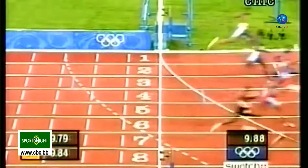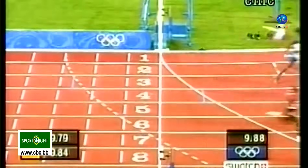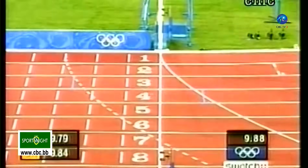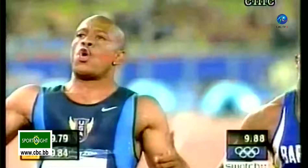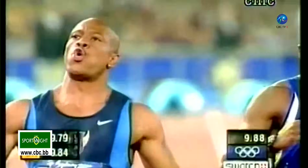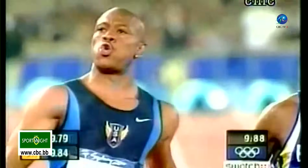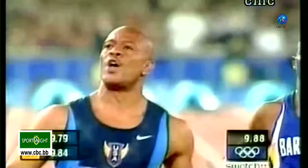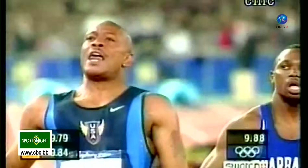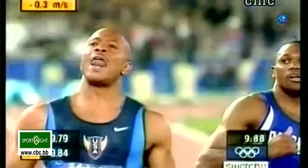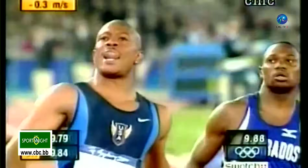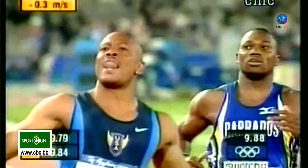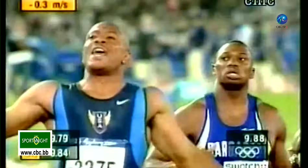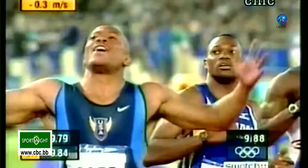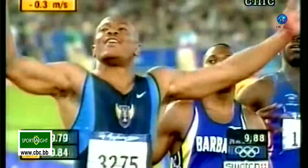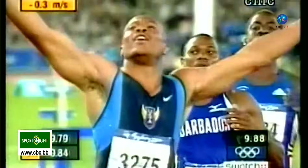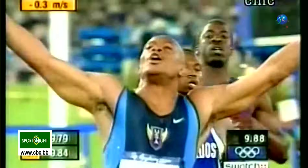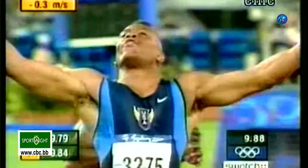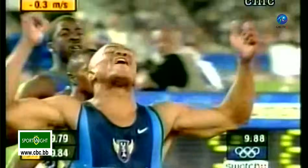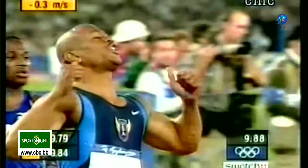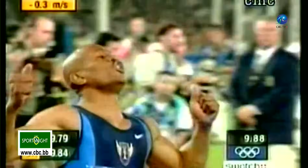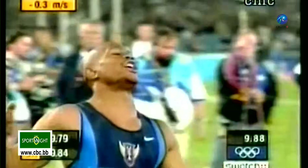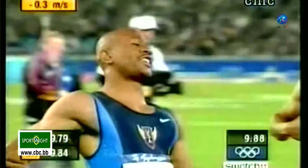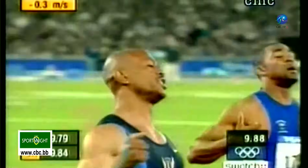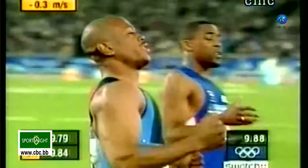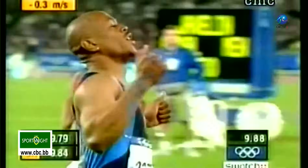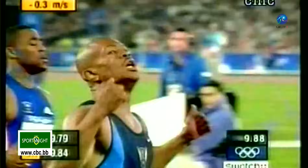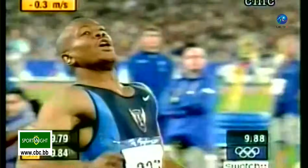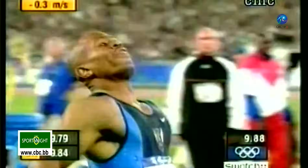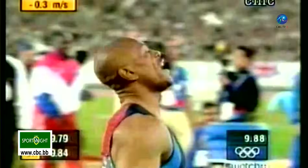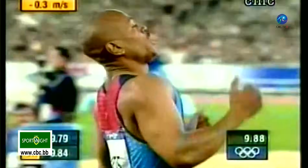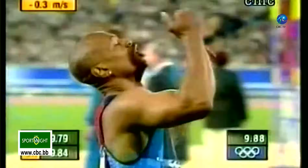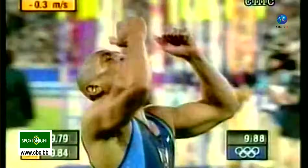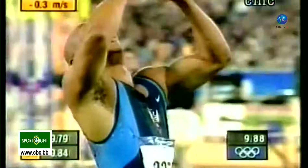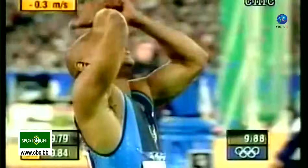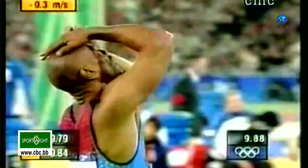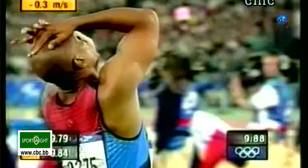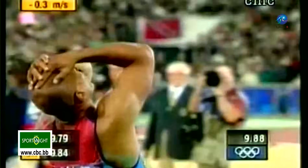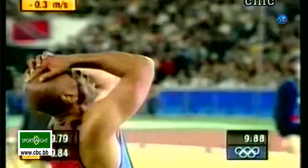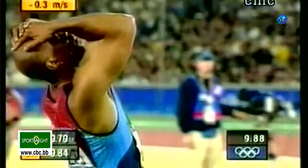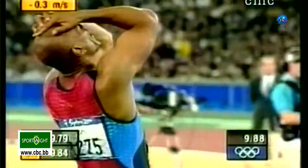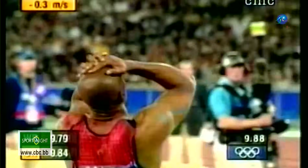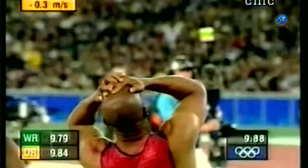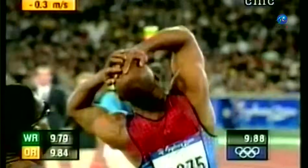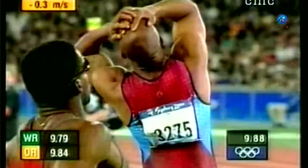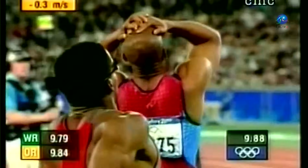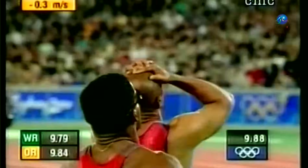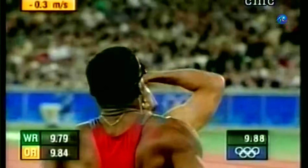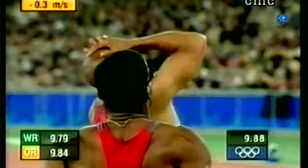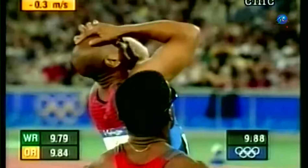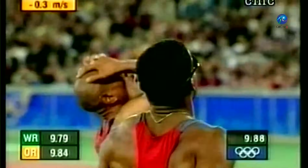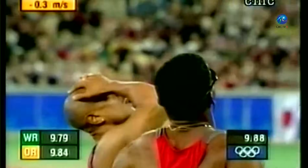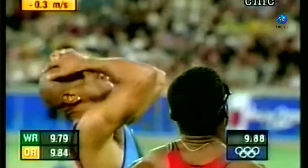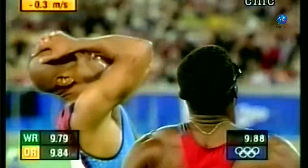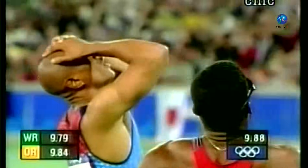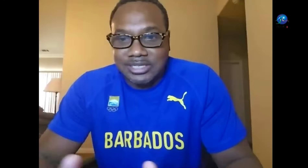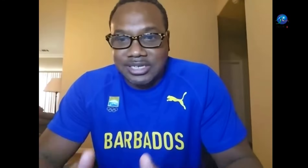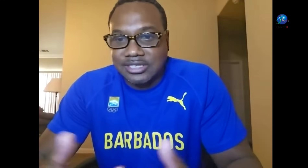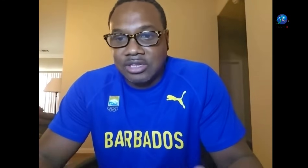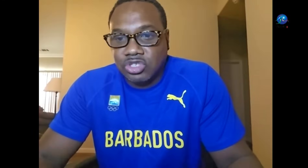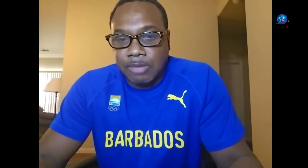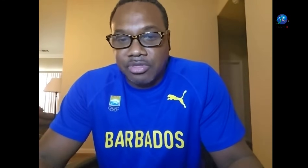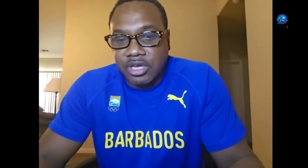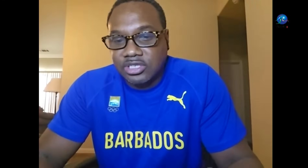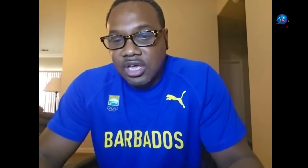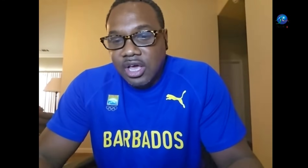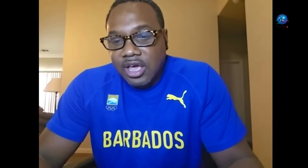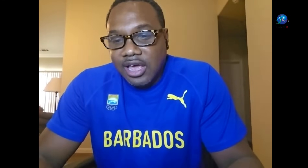is winning. Bolden second. 9.88. Maurice Green with the victory. Speaking with CBC Sports on